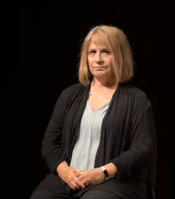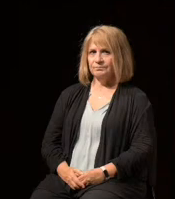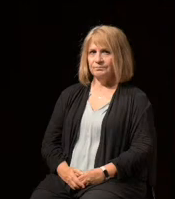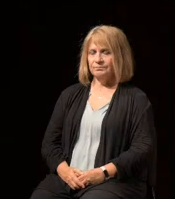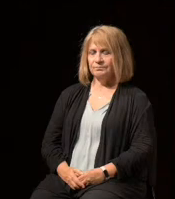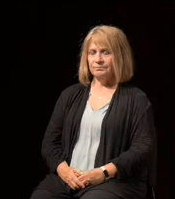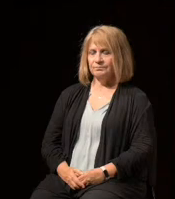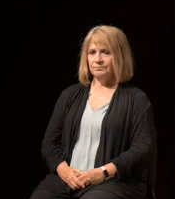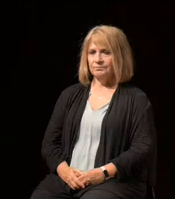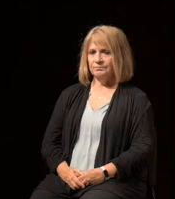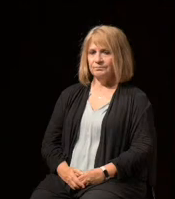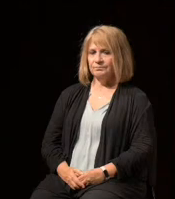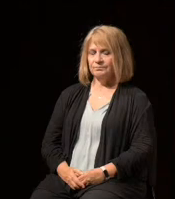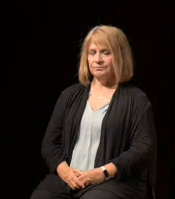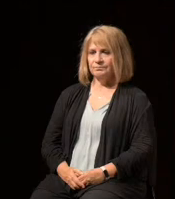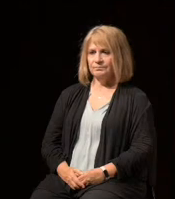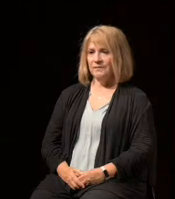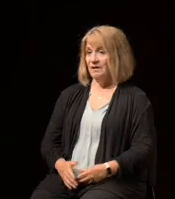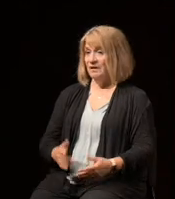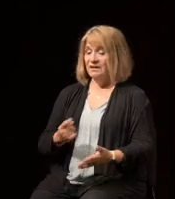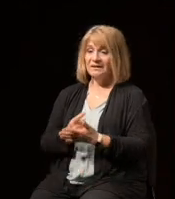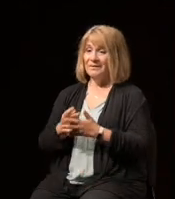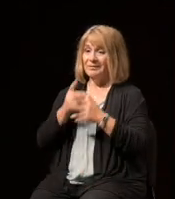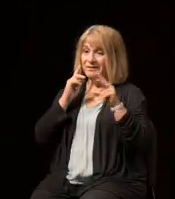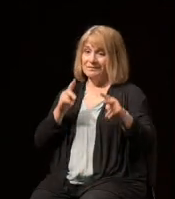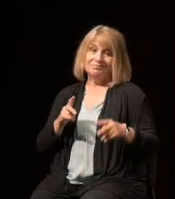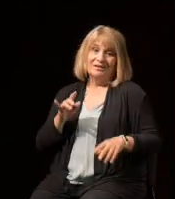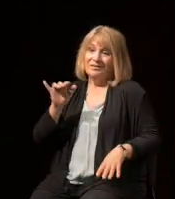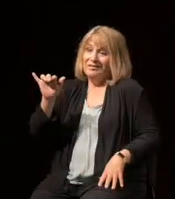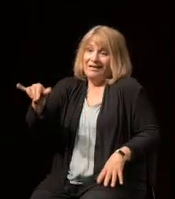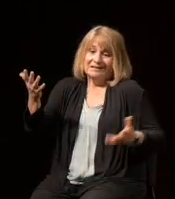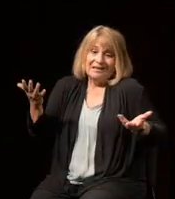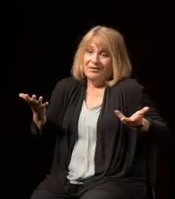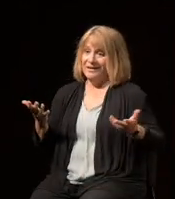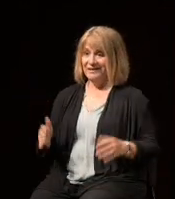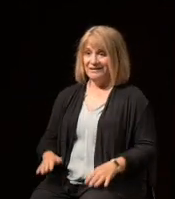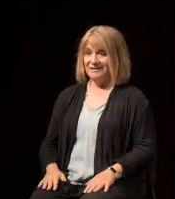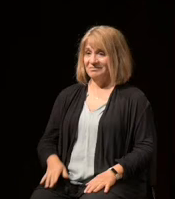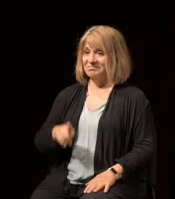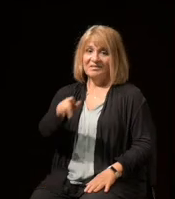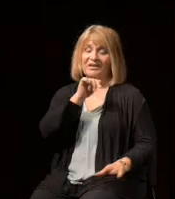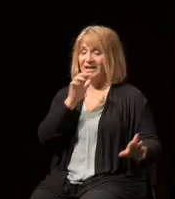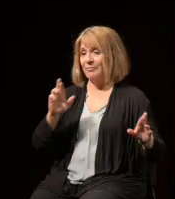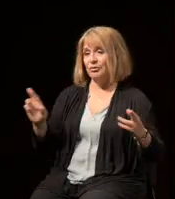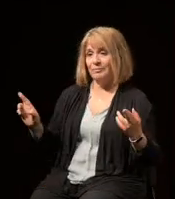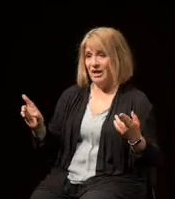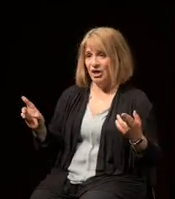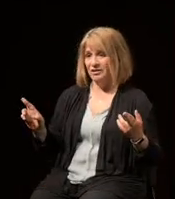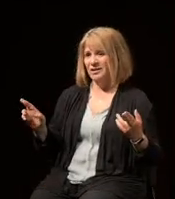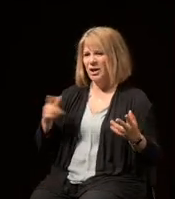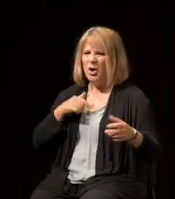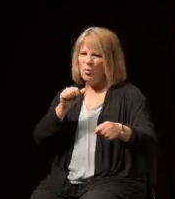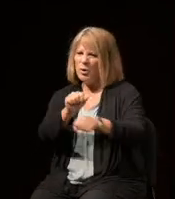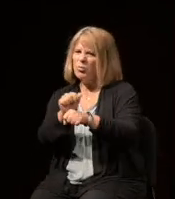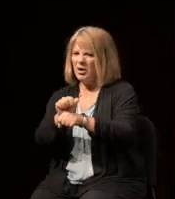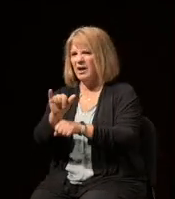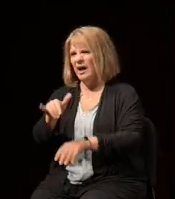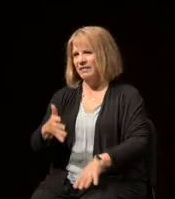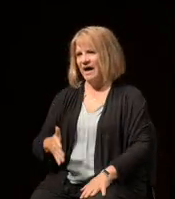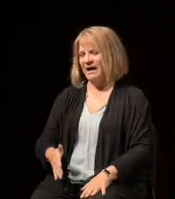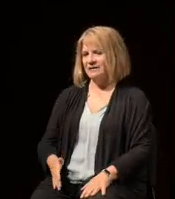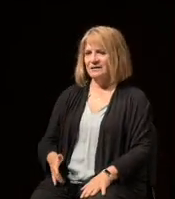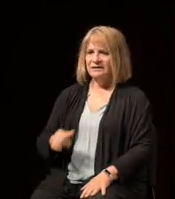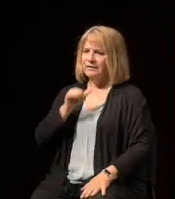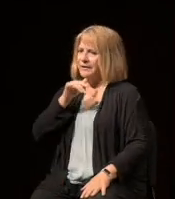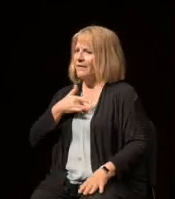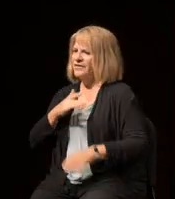something that's, this is just how it is. I mean, they're not prepared or... we're working on those things or, they're not comfortable